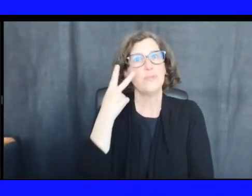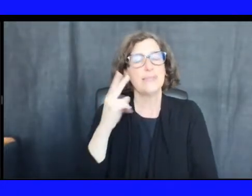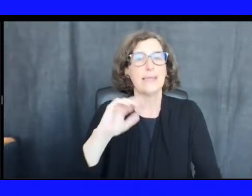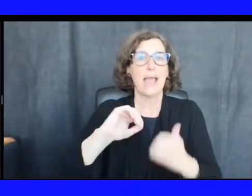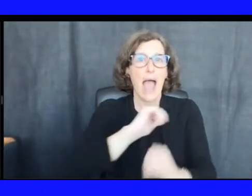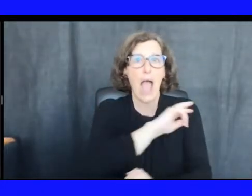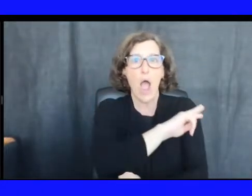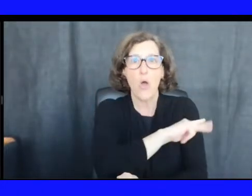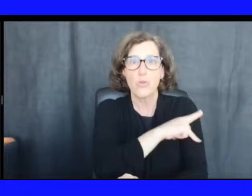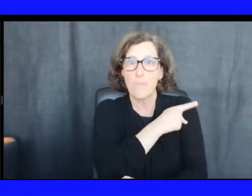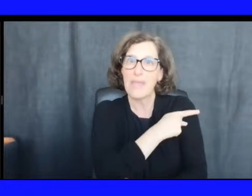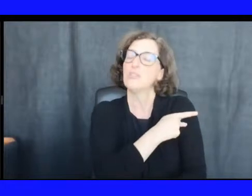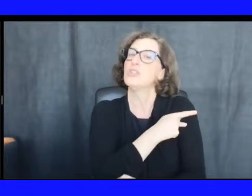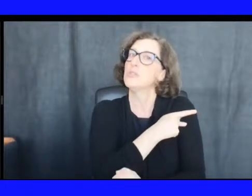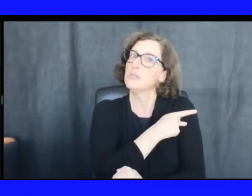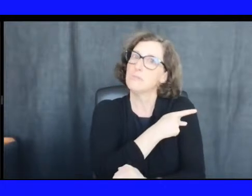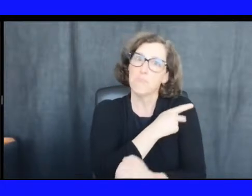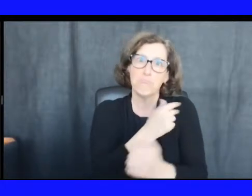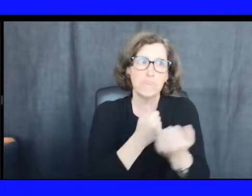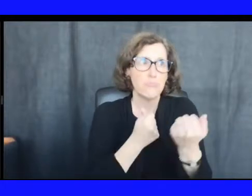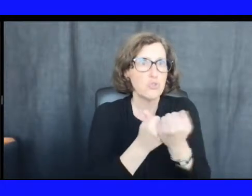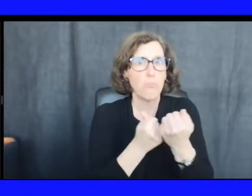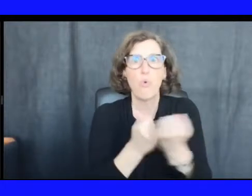back out there. I'm on it.